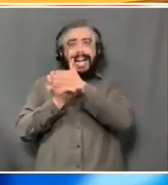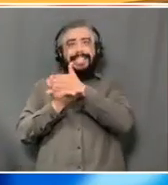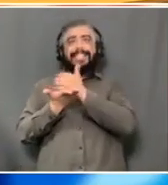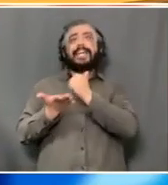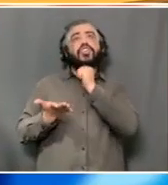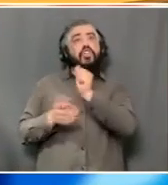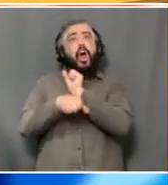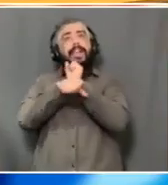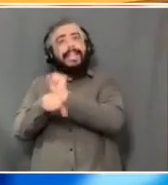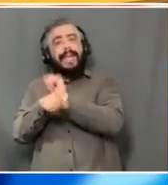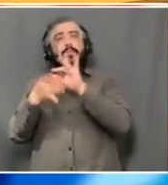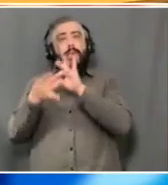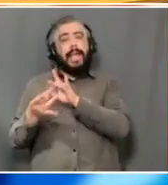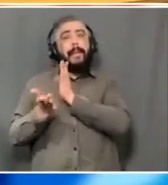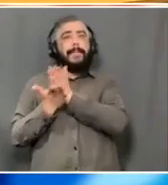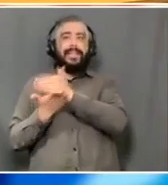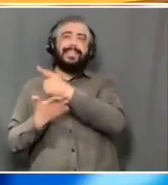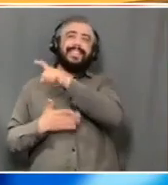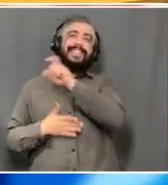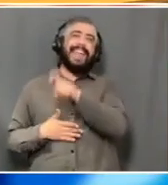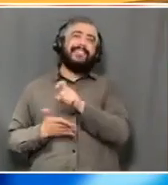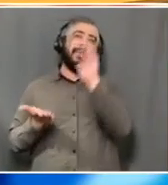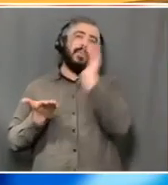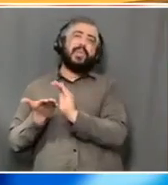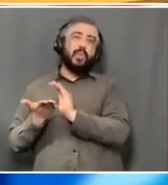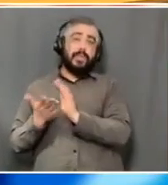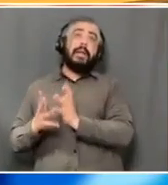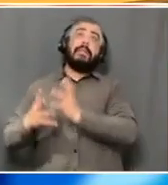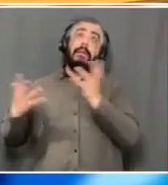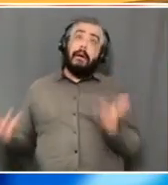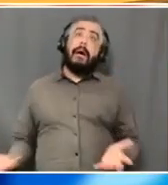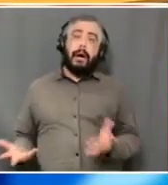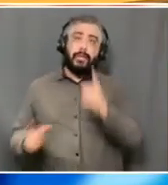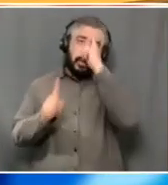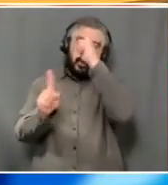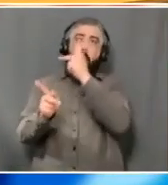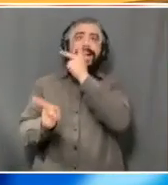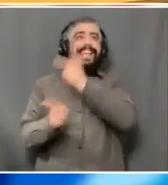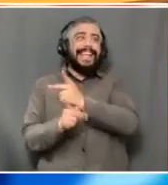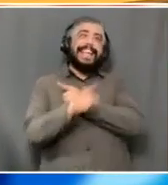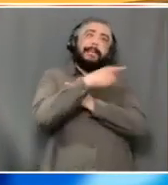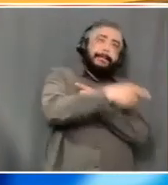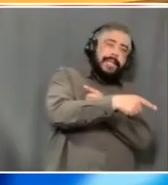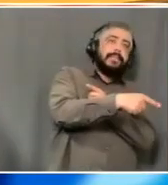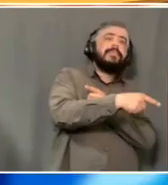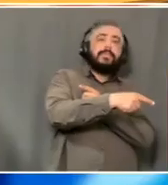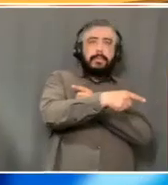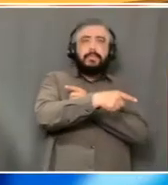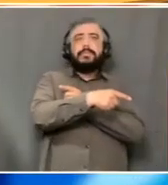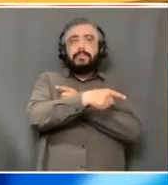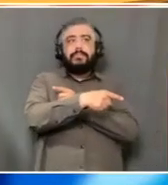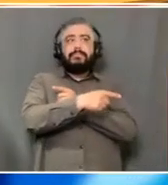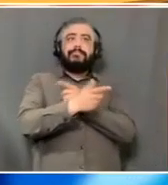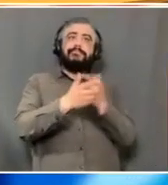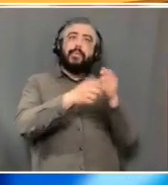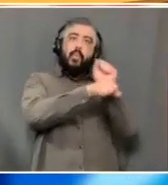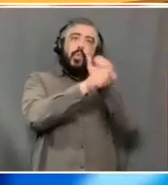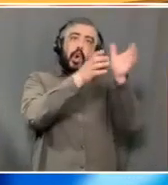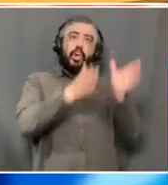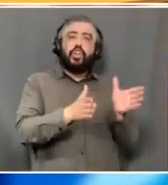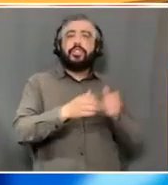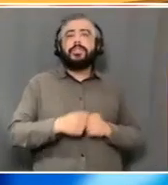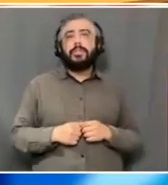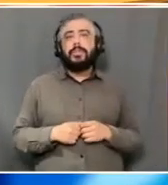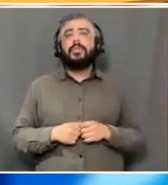budgets, were needed to be reduced substantially in order to maintain as much of the personnel levels as possible. And so